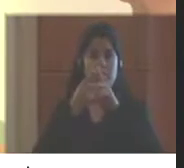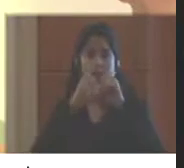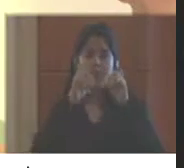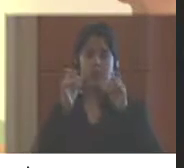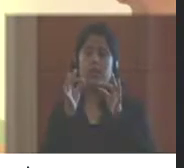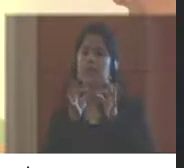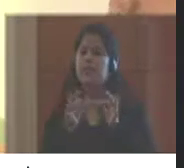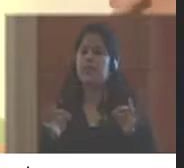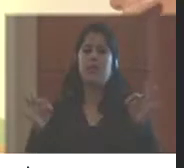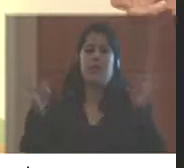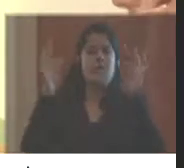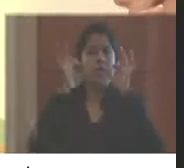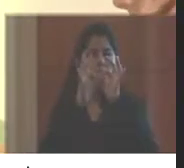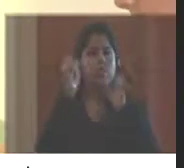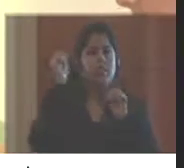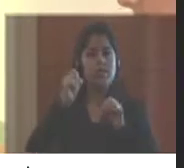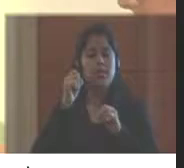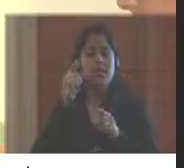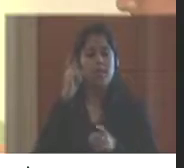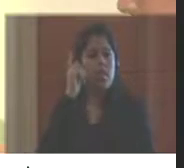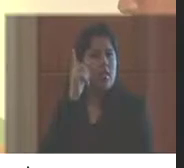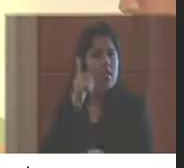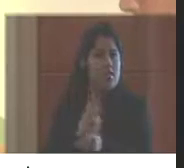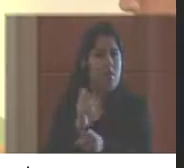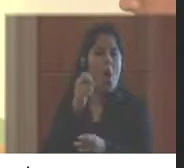punishments for